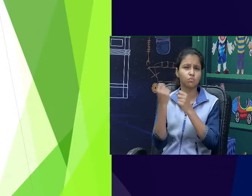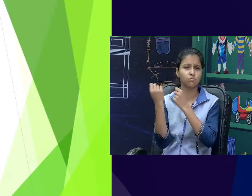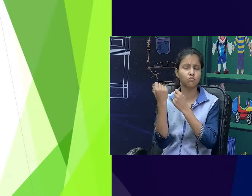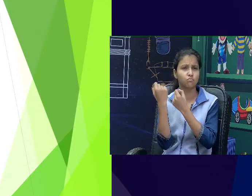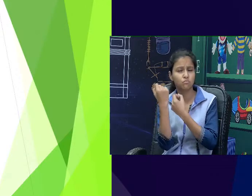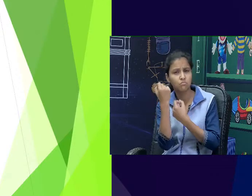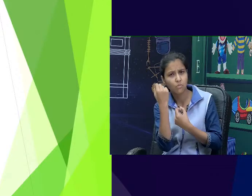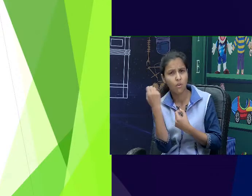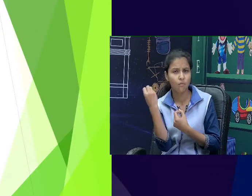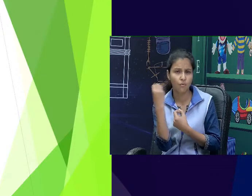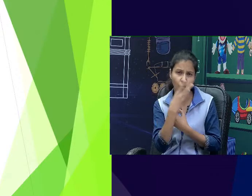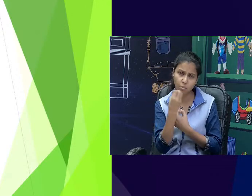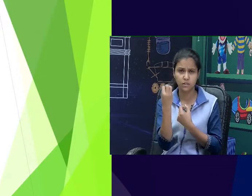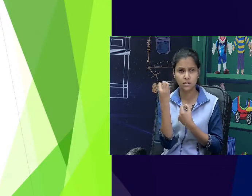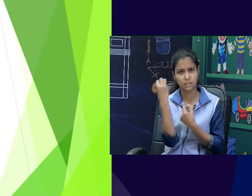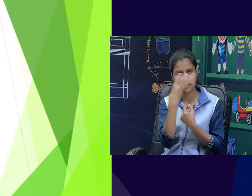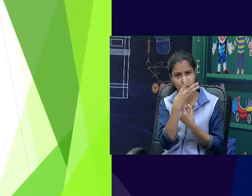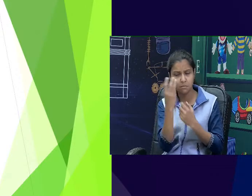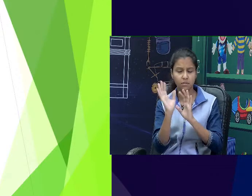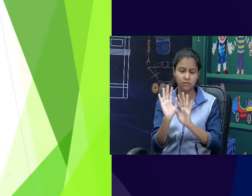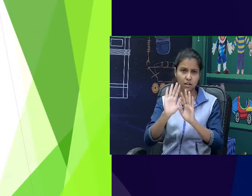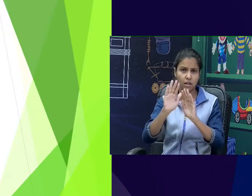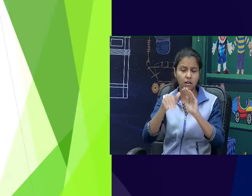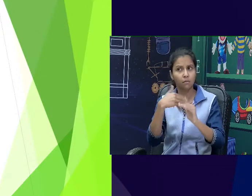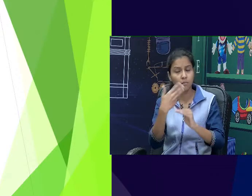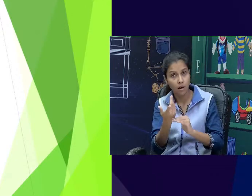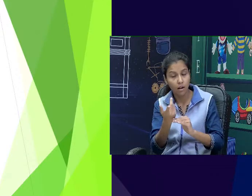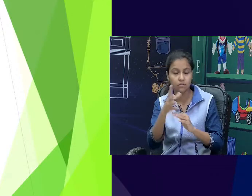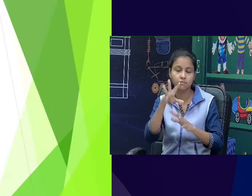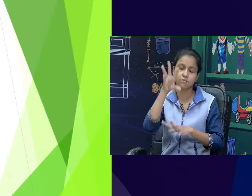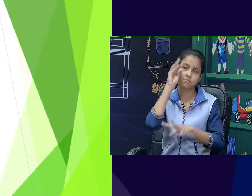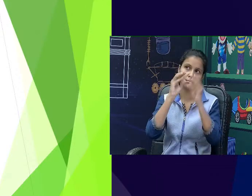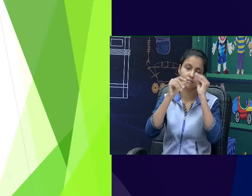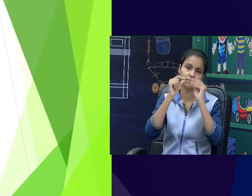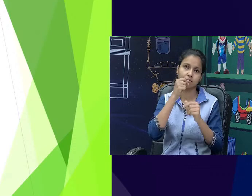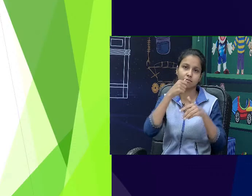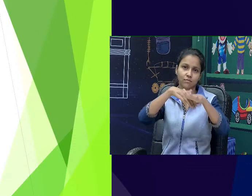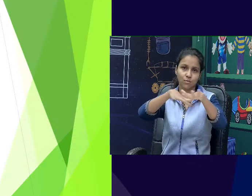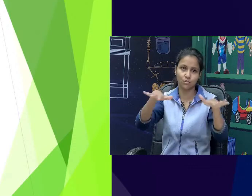took the writer to get out of the fear and learn swimming.